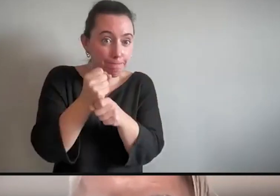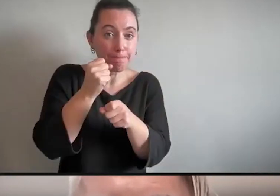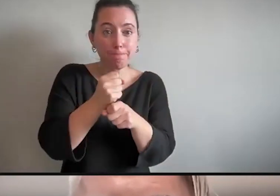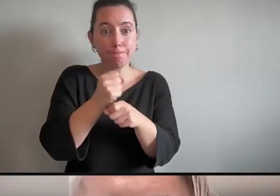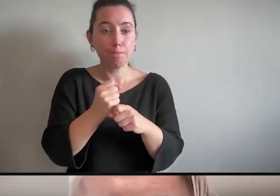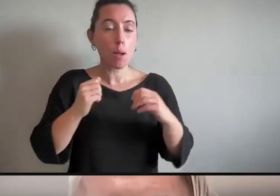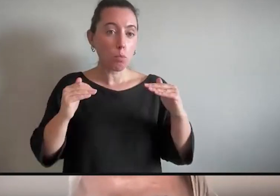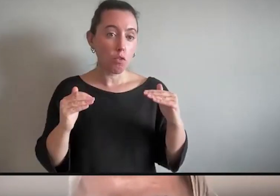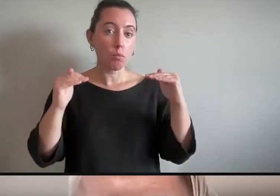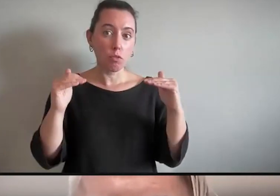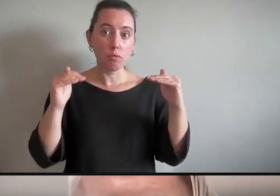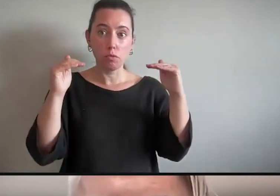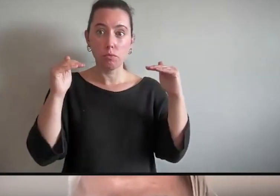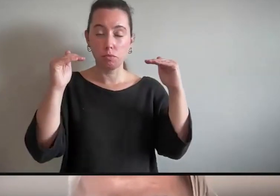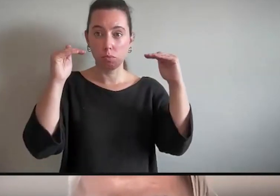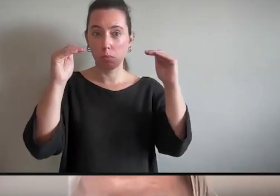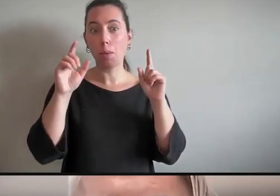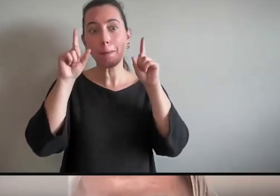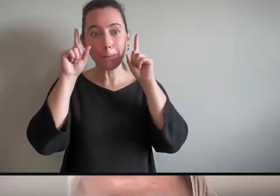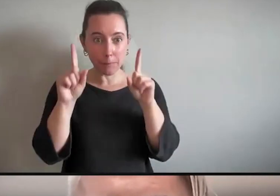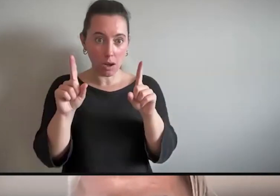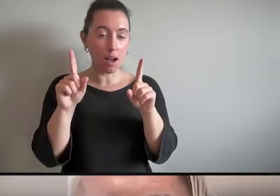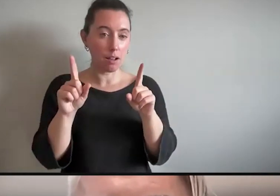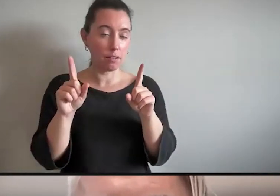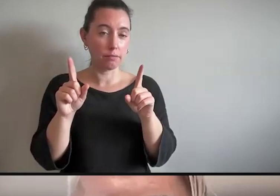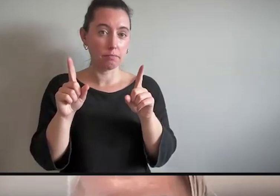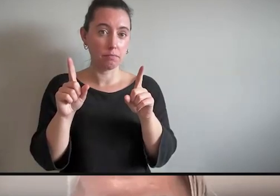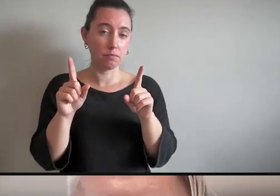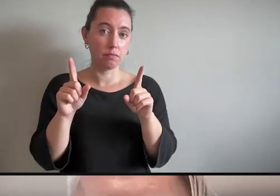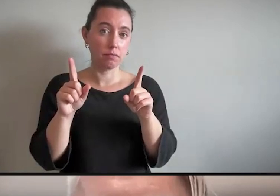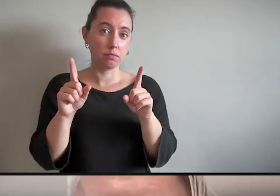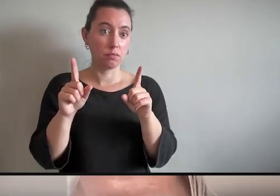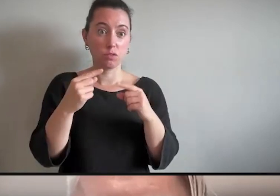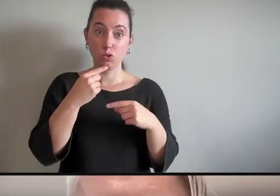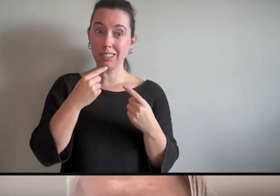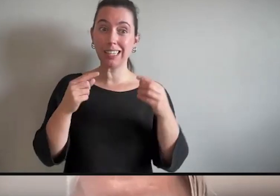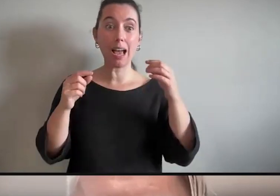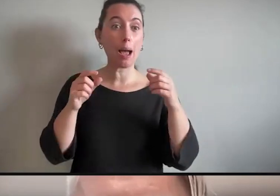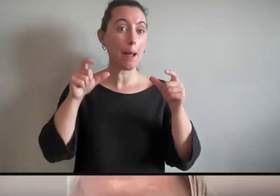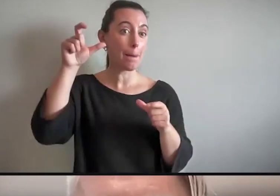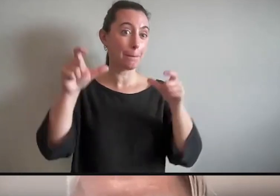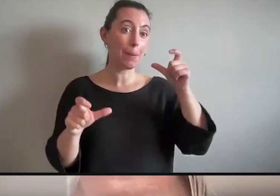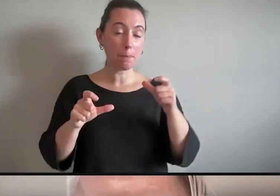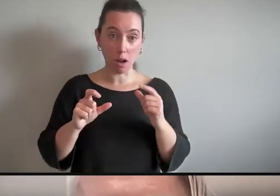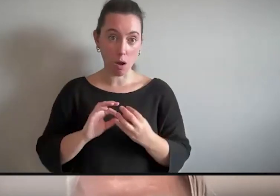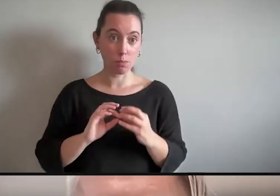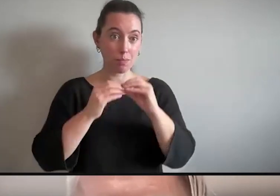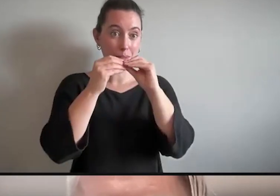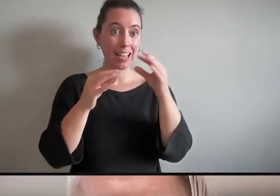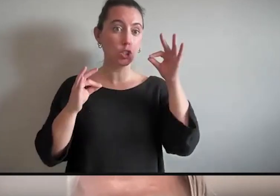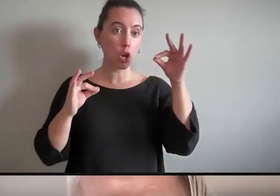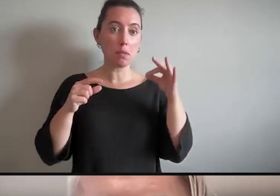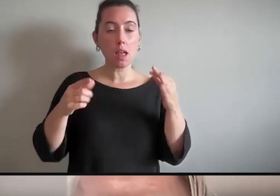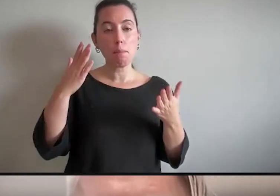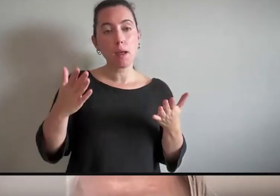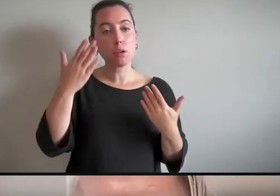but you all say that the creators of documents don't really either, they don't know about the issues or they